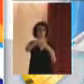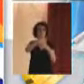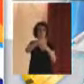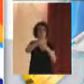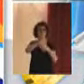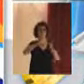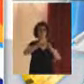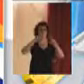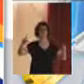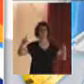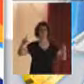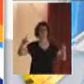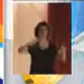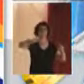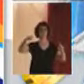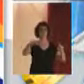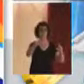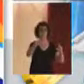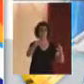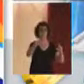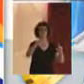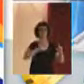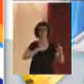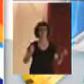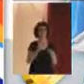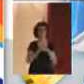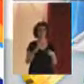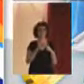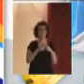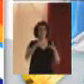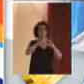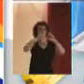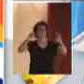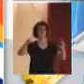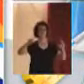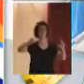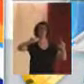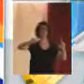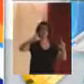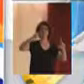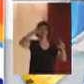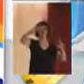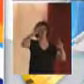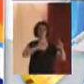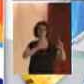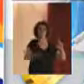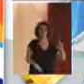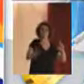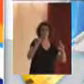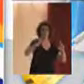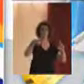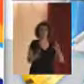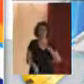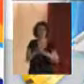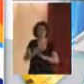can see the contents of the site, and from this homepage the